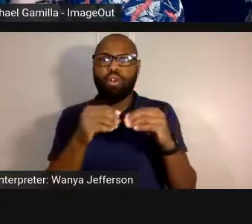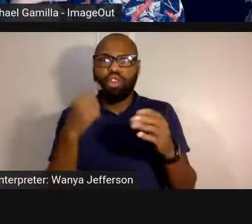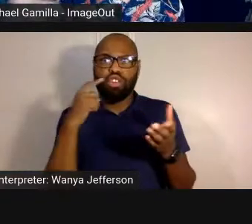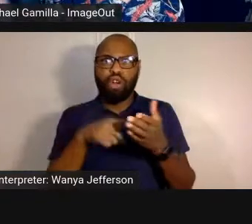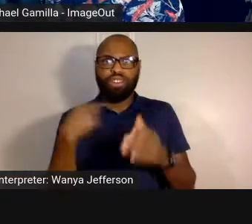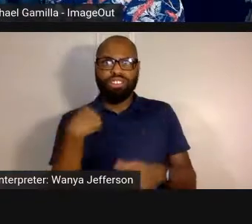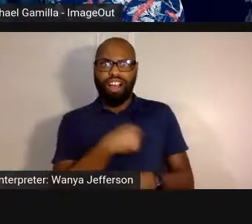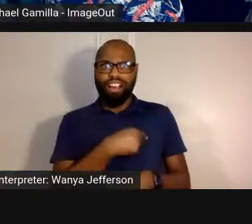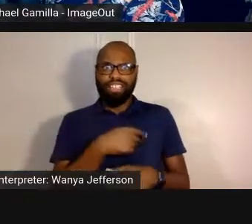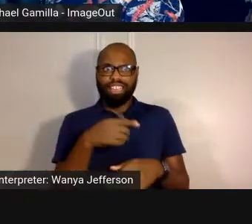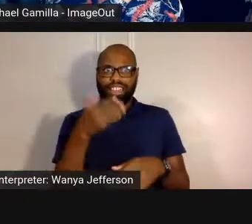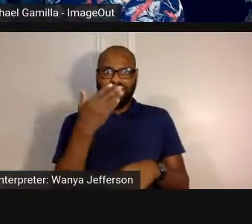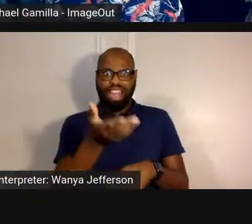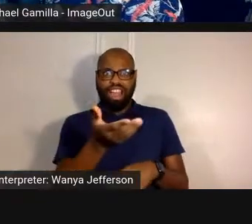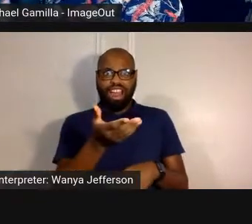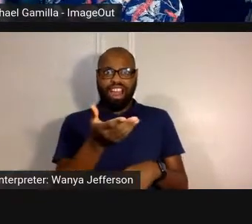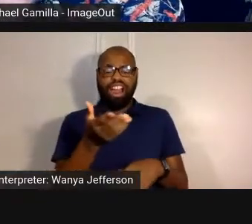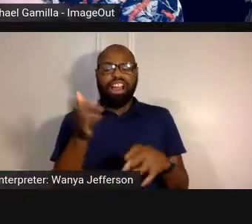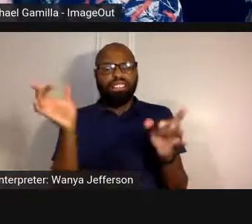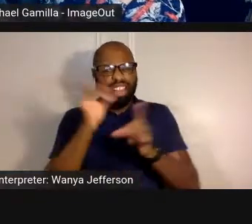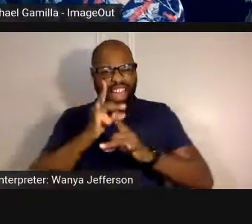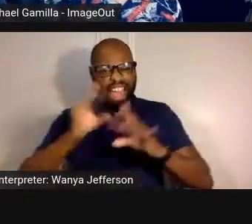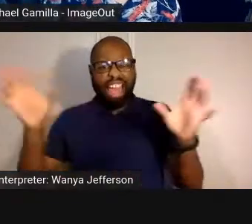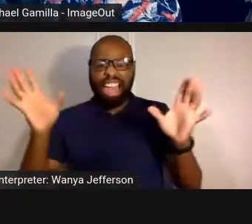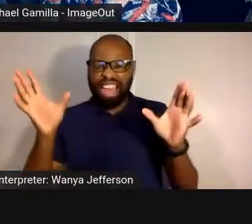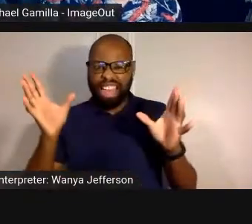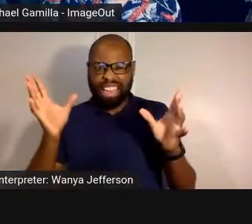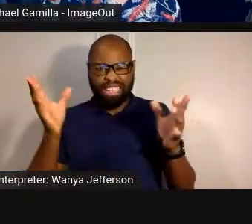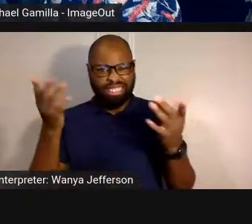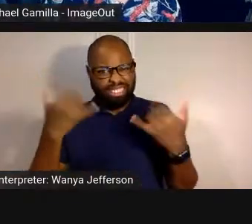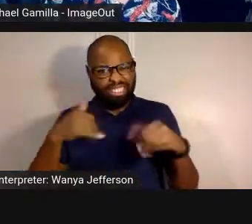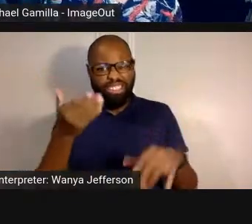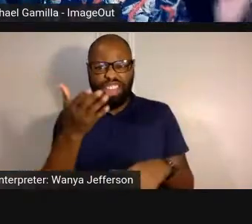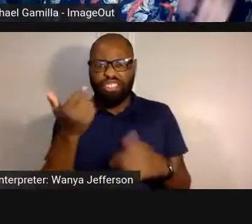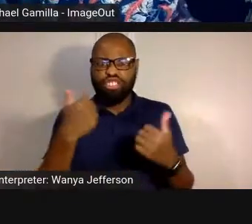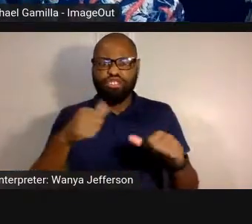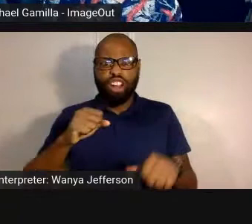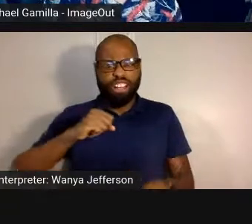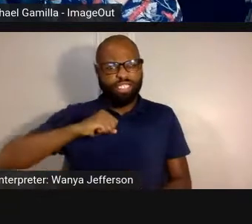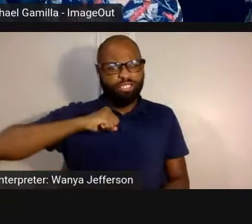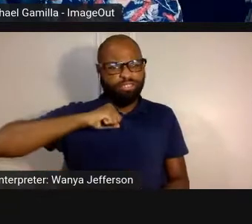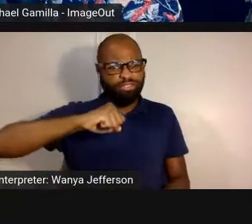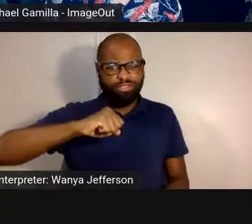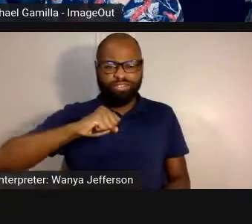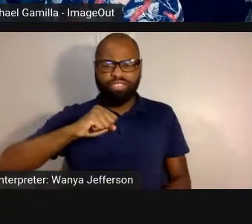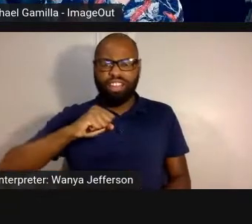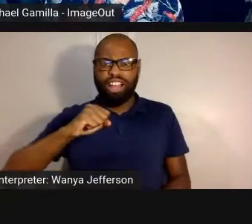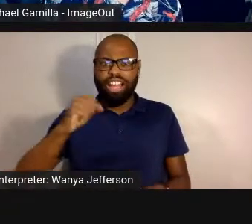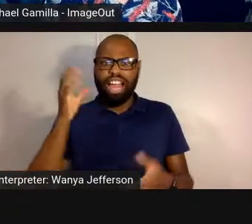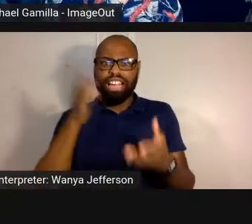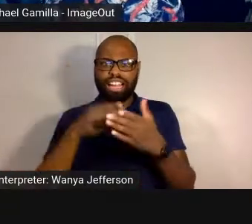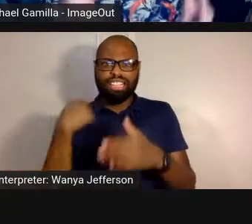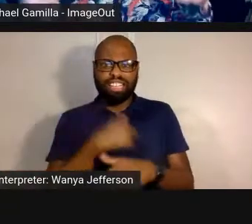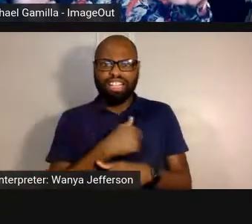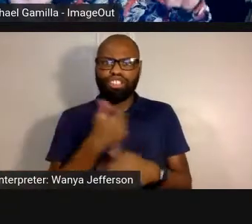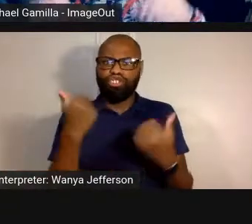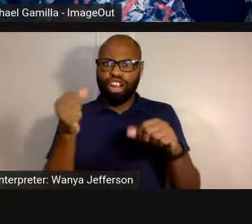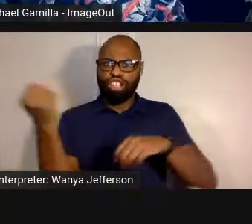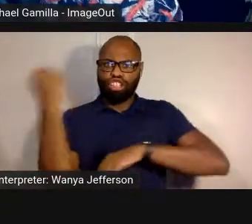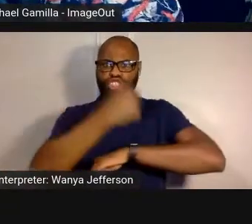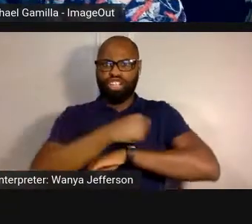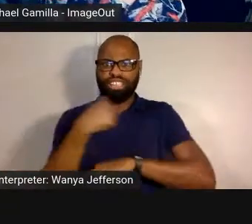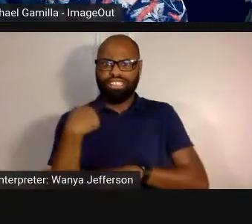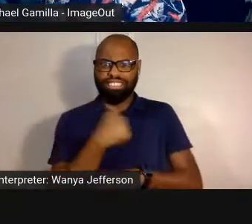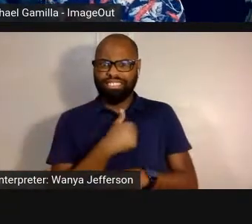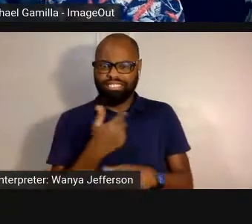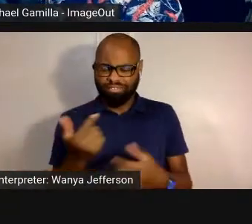more they hate us. So they try to fight that and try to shut us down, because we're becoming more